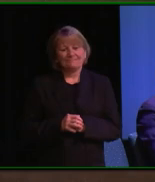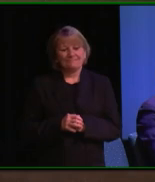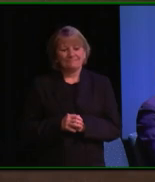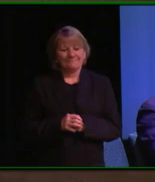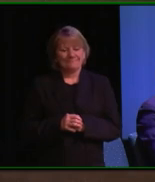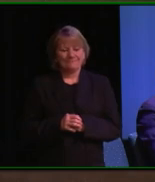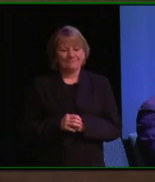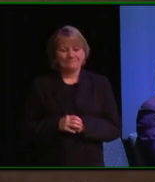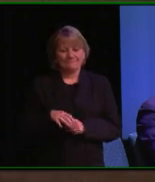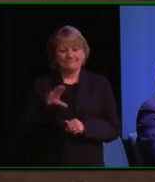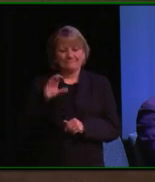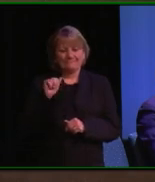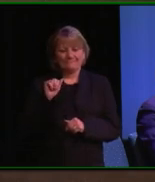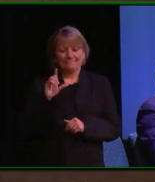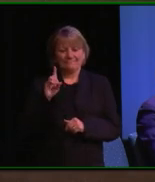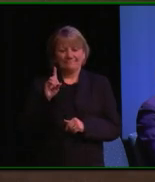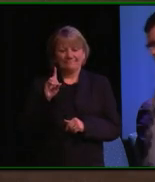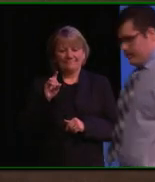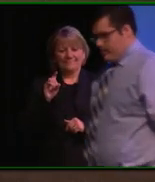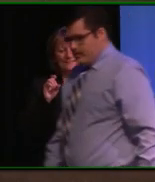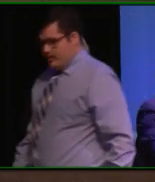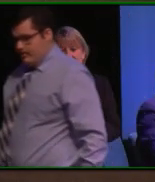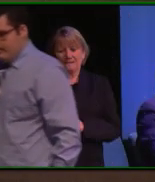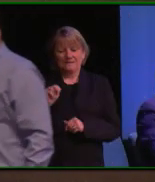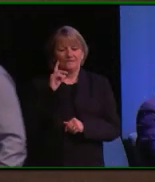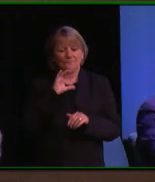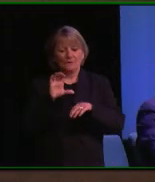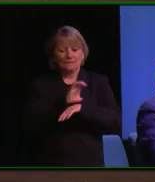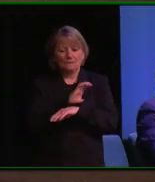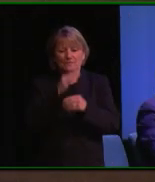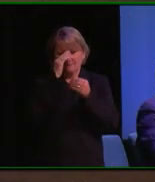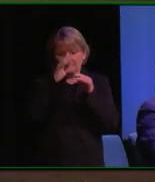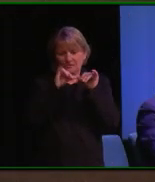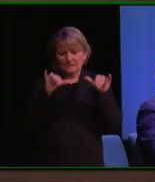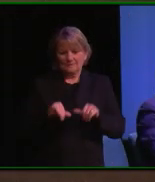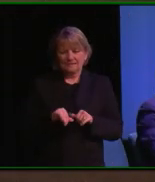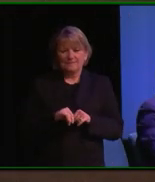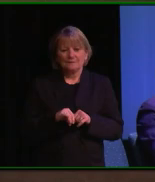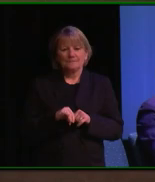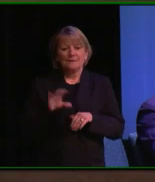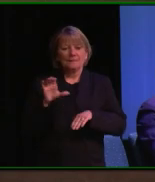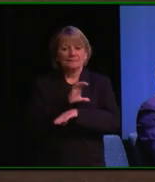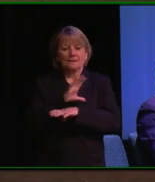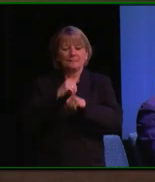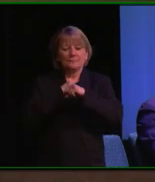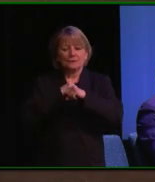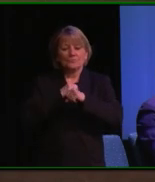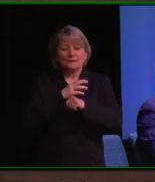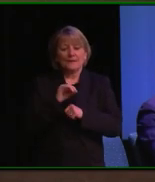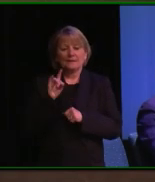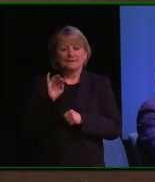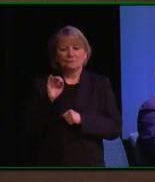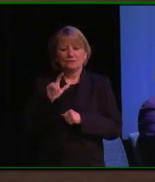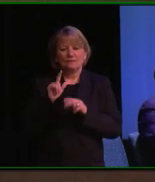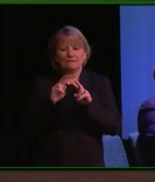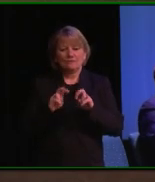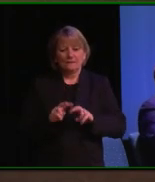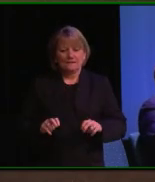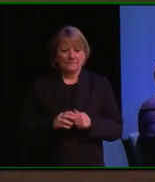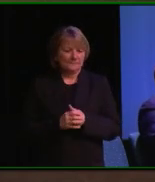Calvin DeSorcy for Computer Information Systems, Cybersecurity, and Digital Forensics.